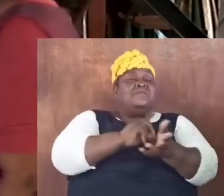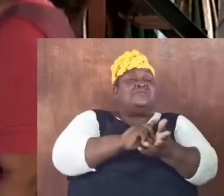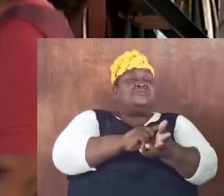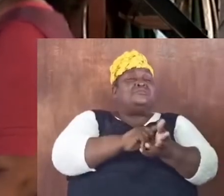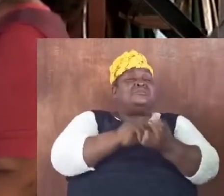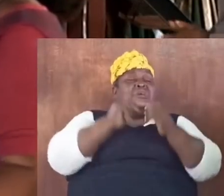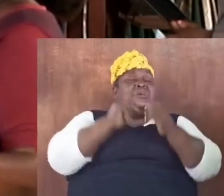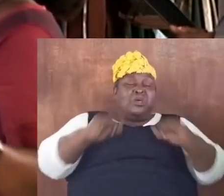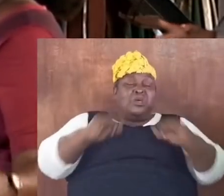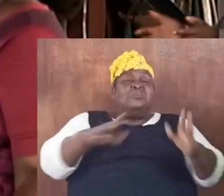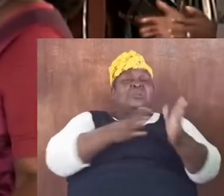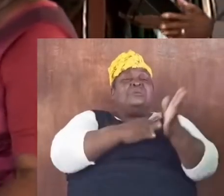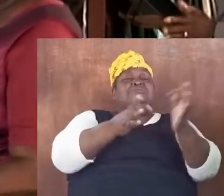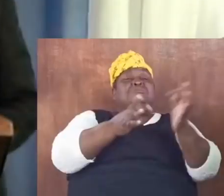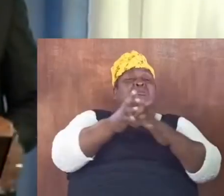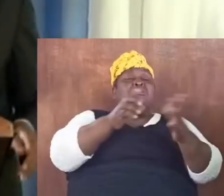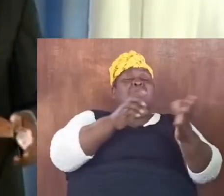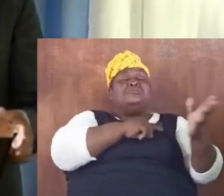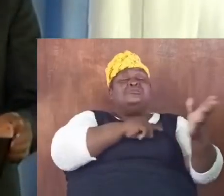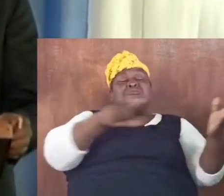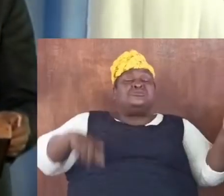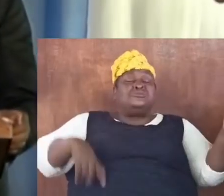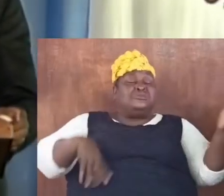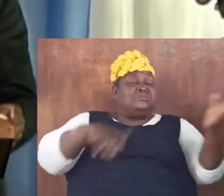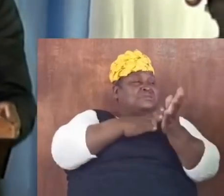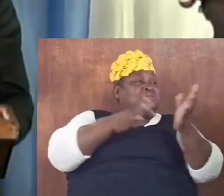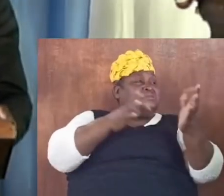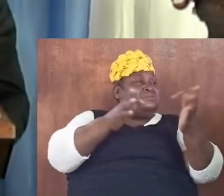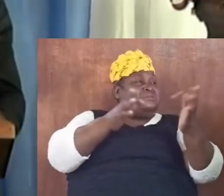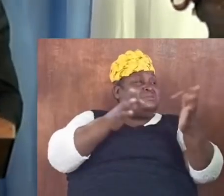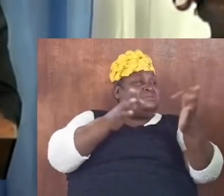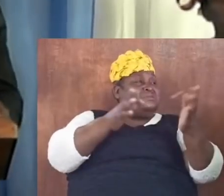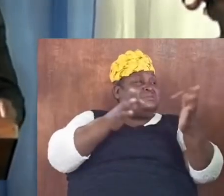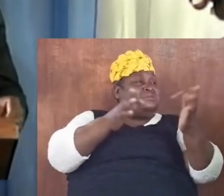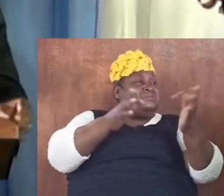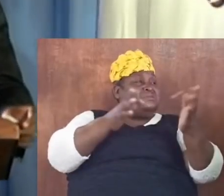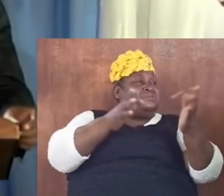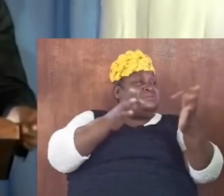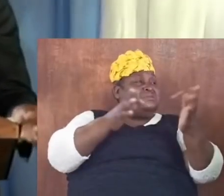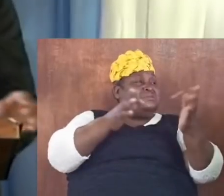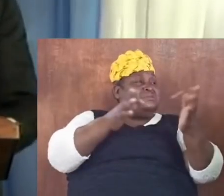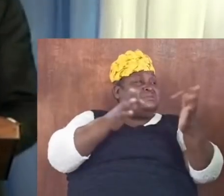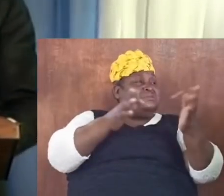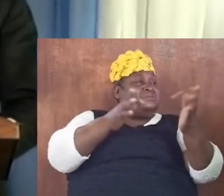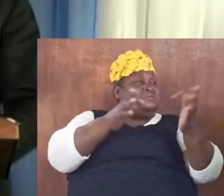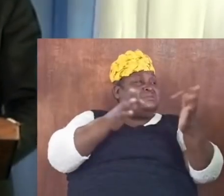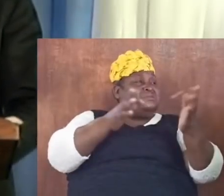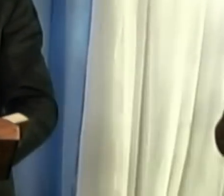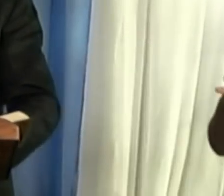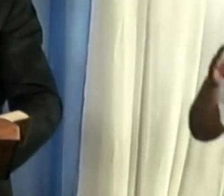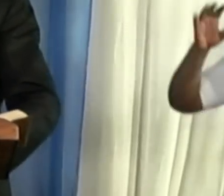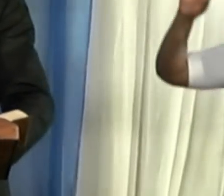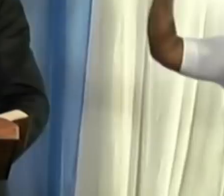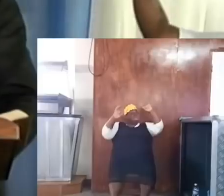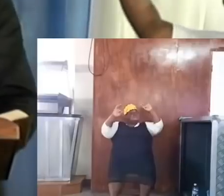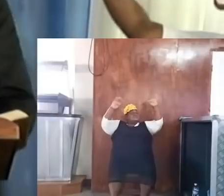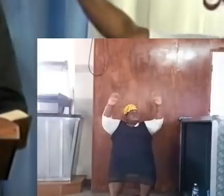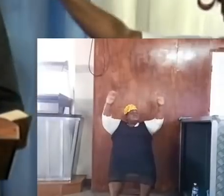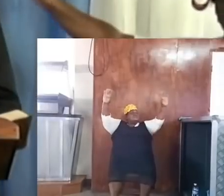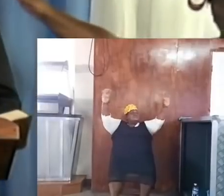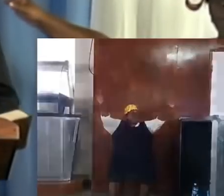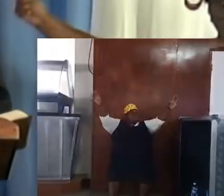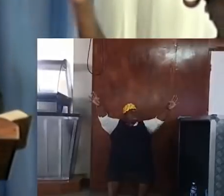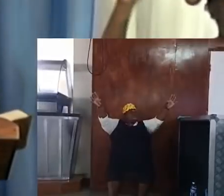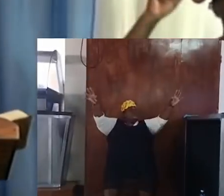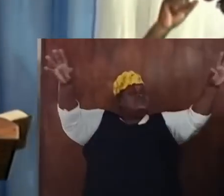Bless the Lord, somebody. Hallelujah. What a great God. What a great Savior.